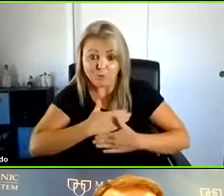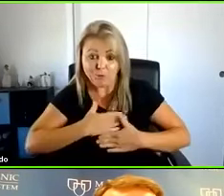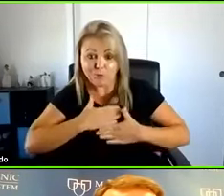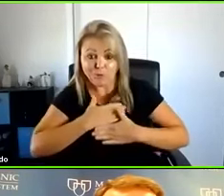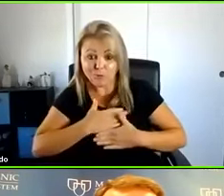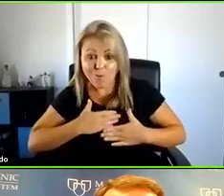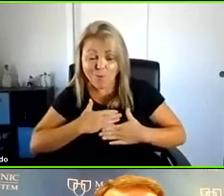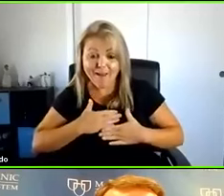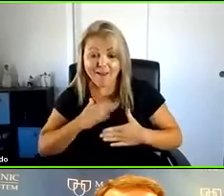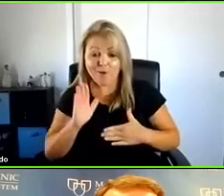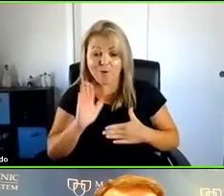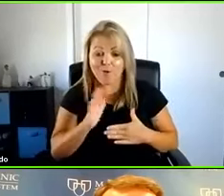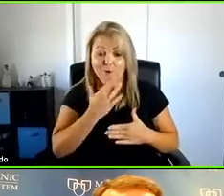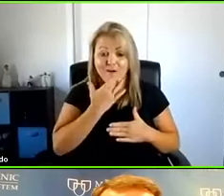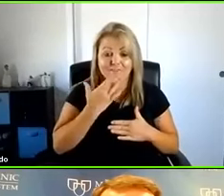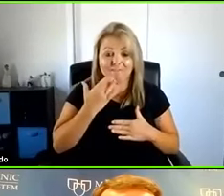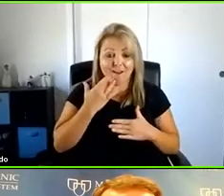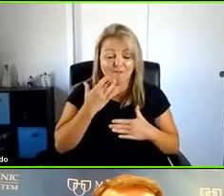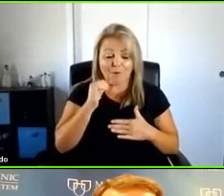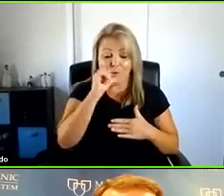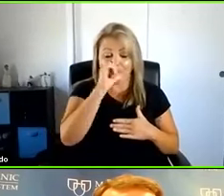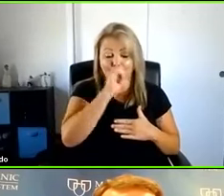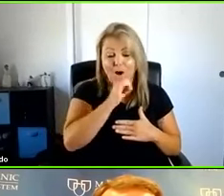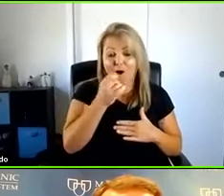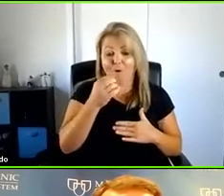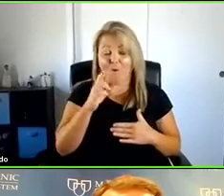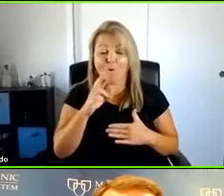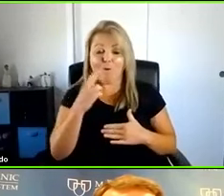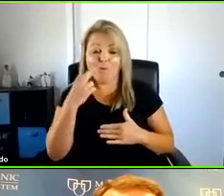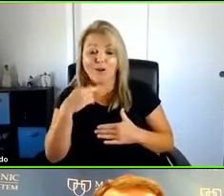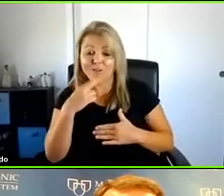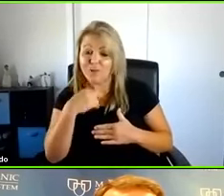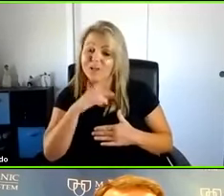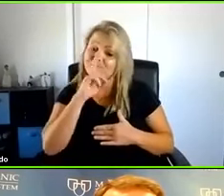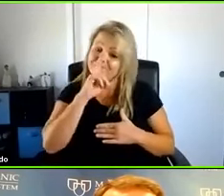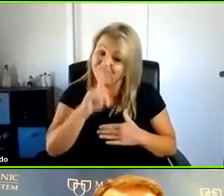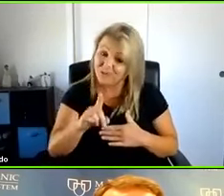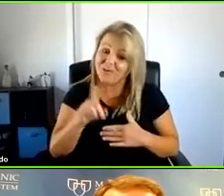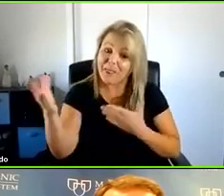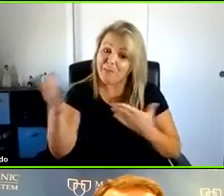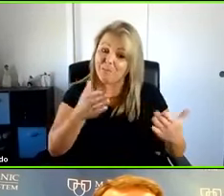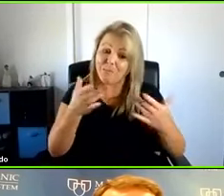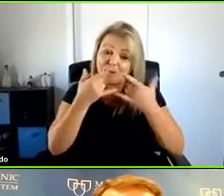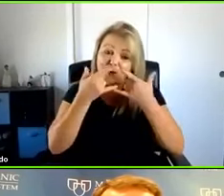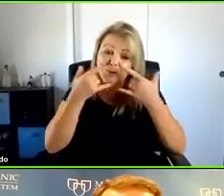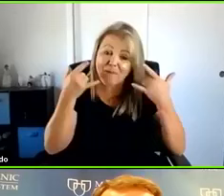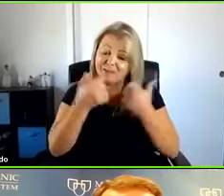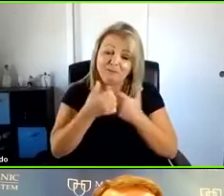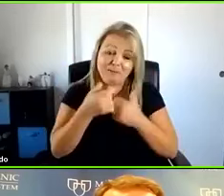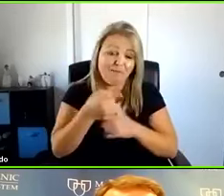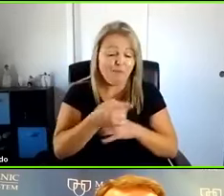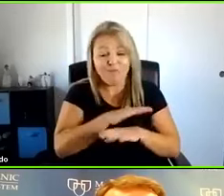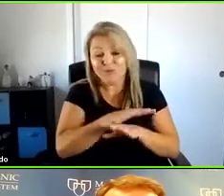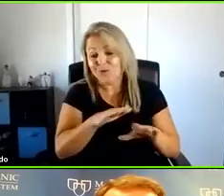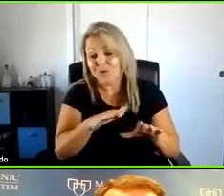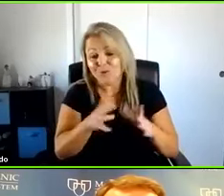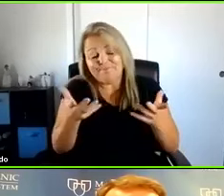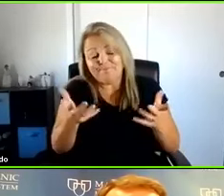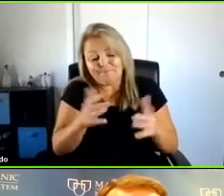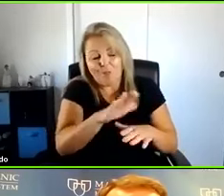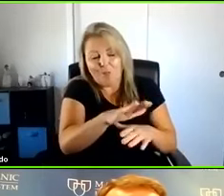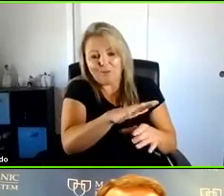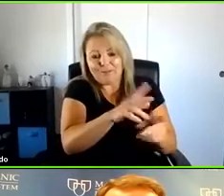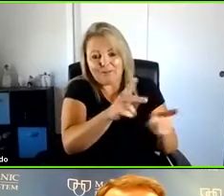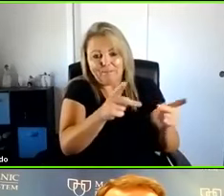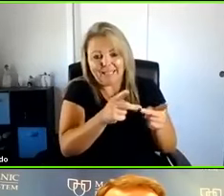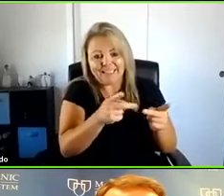your favorite bar or restaurant, that you really should be bringing your mask with you. And if you don't, then those establishments